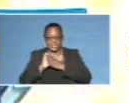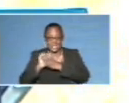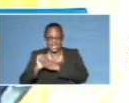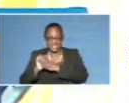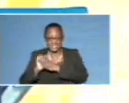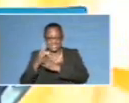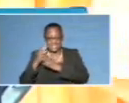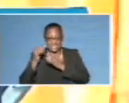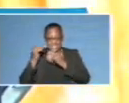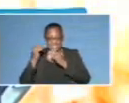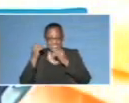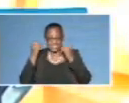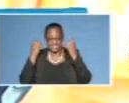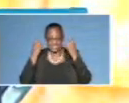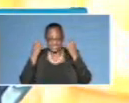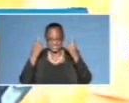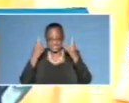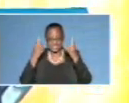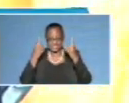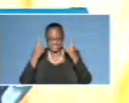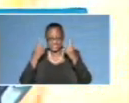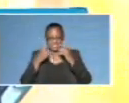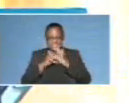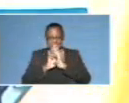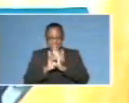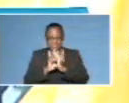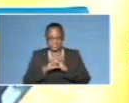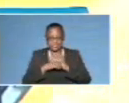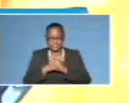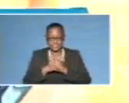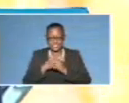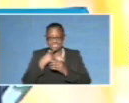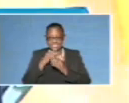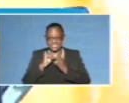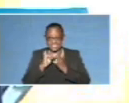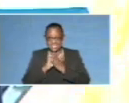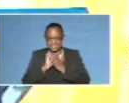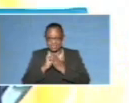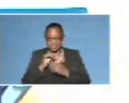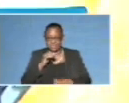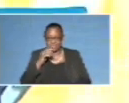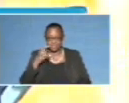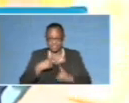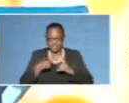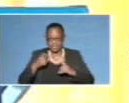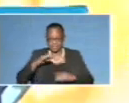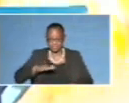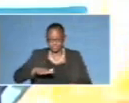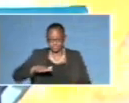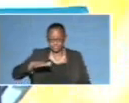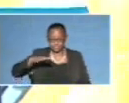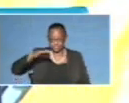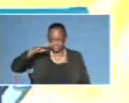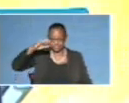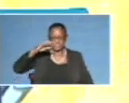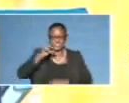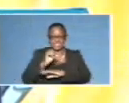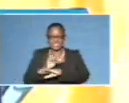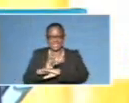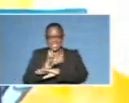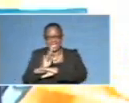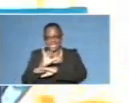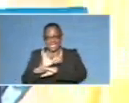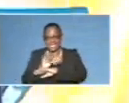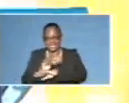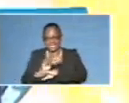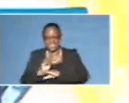views. What an incredible journey, from a childhood in Acklands to participating in the events that altered our